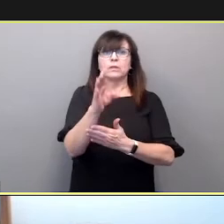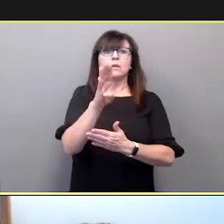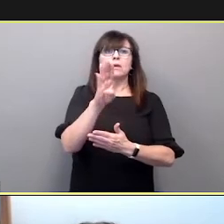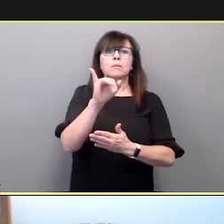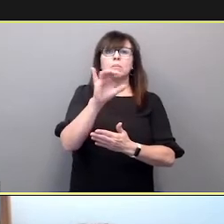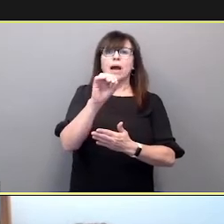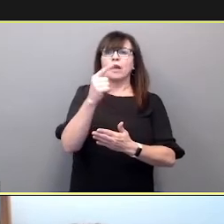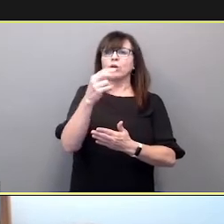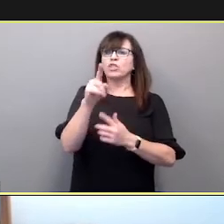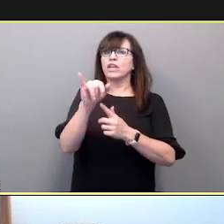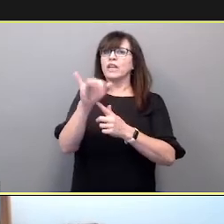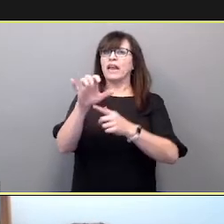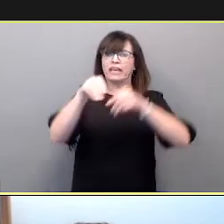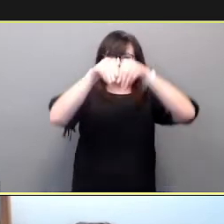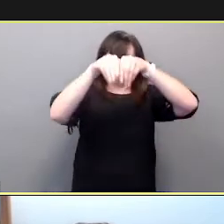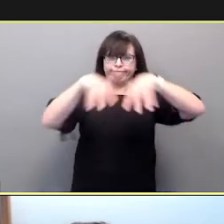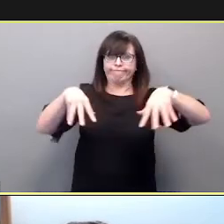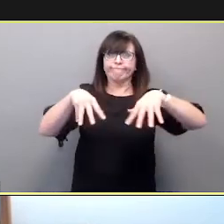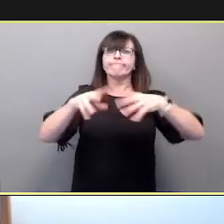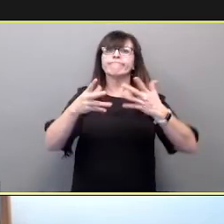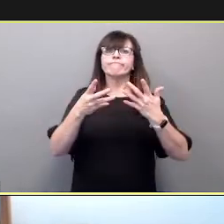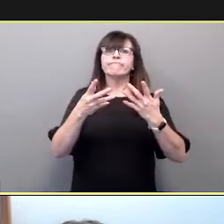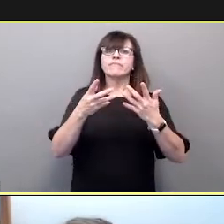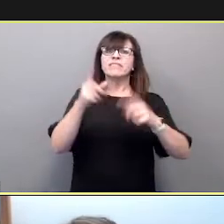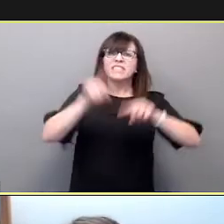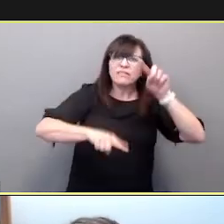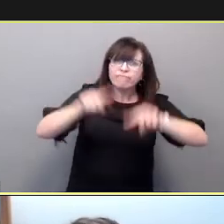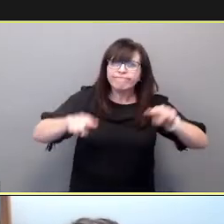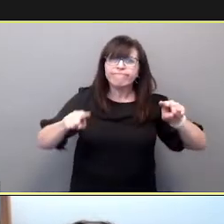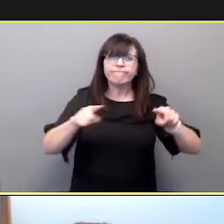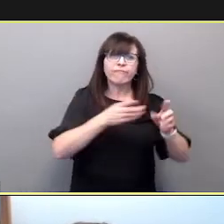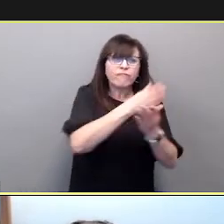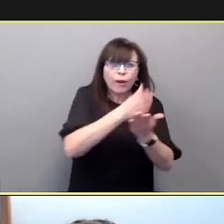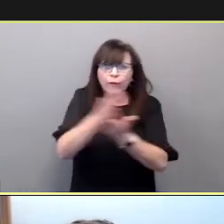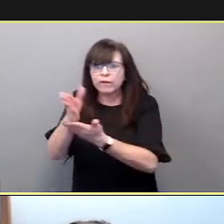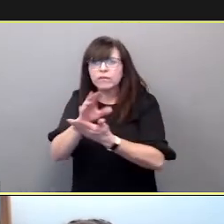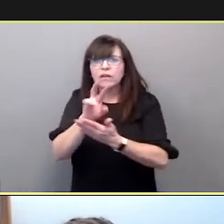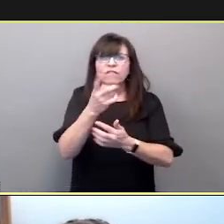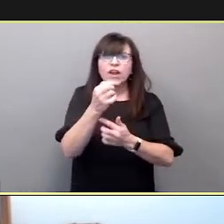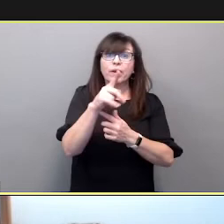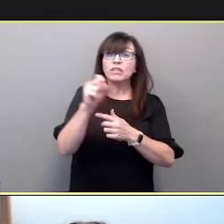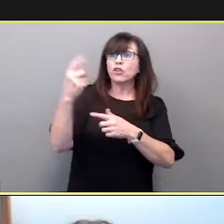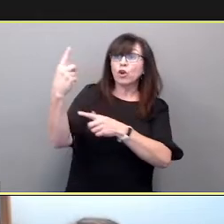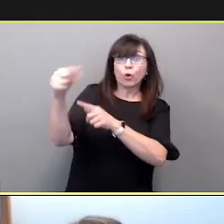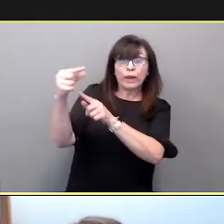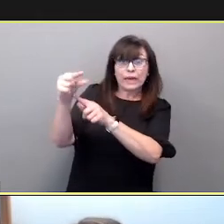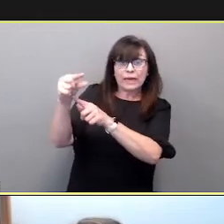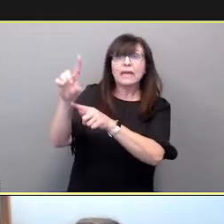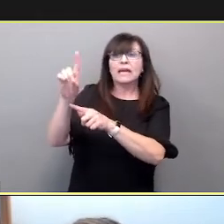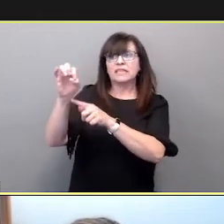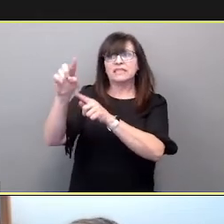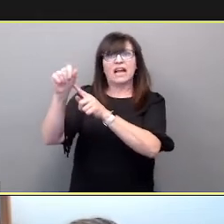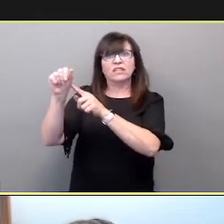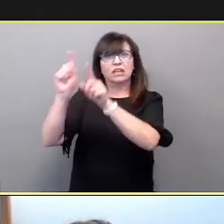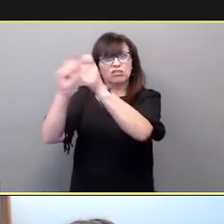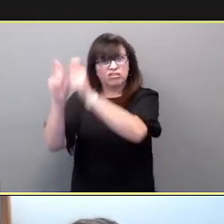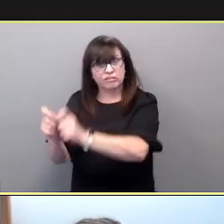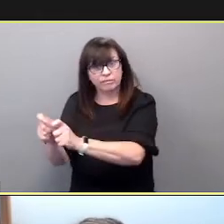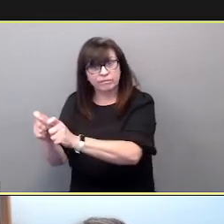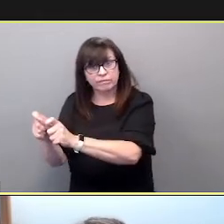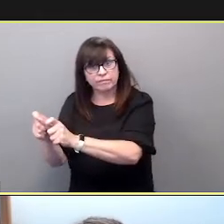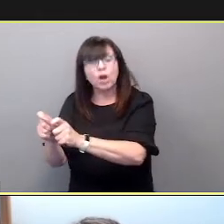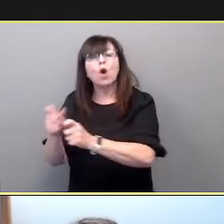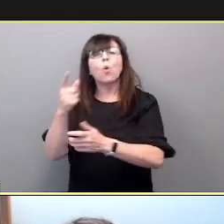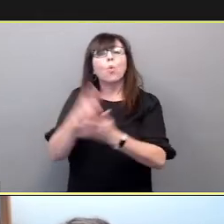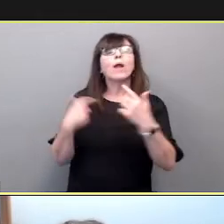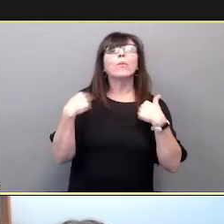trees of different variants, and the green is all Delta. And then I think the take-home message